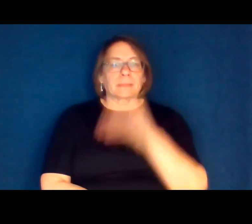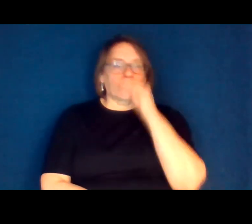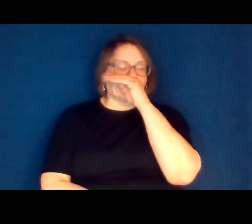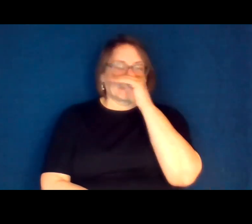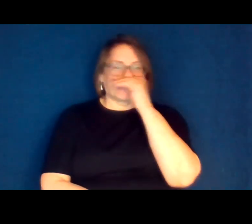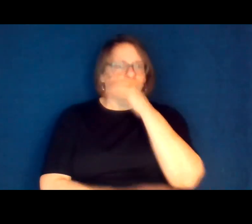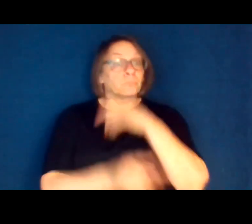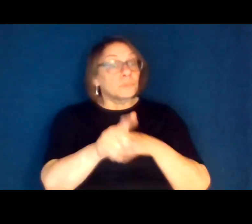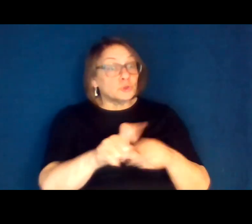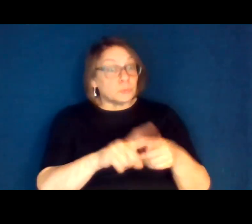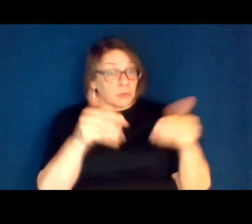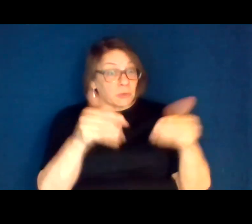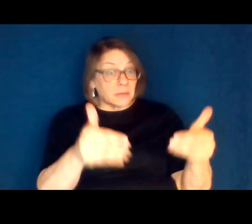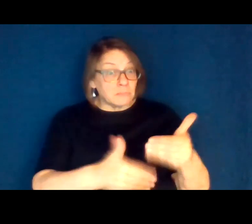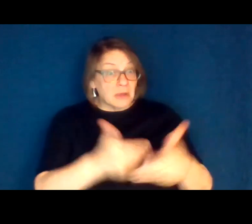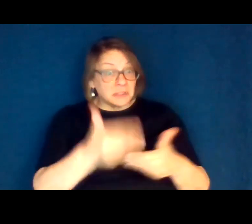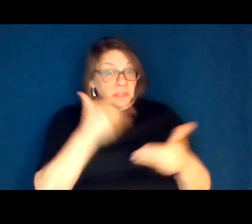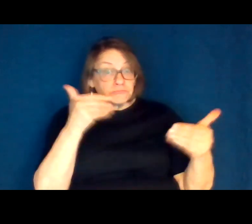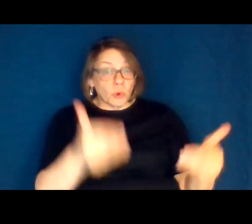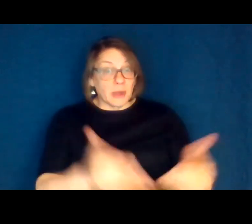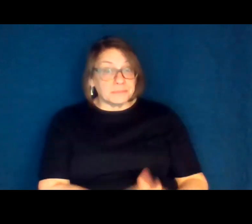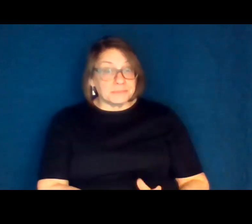You should be able to now. All right.